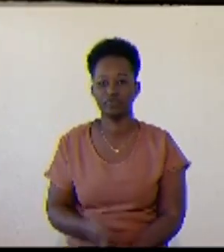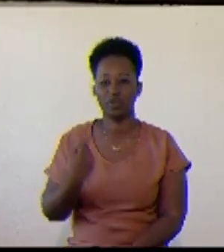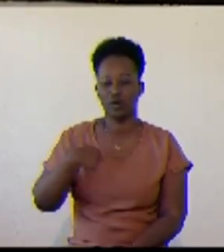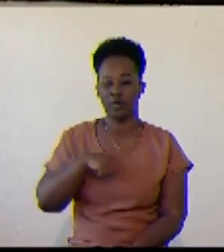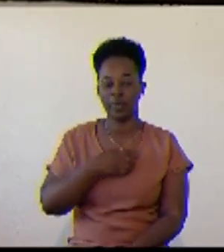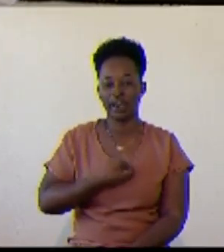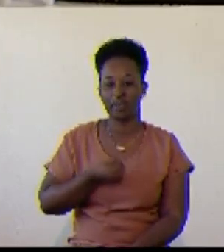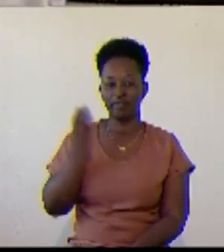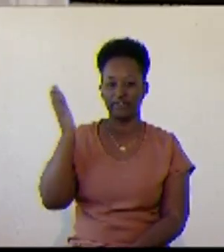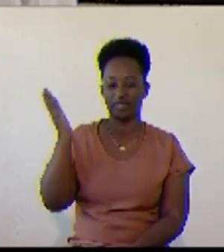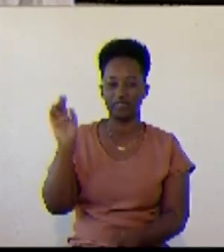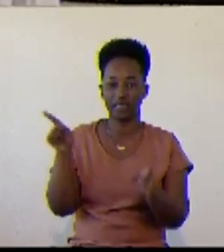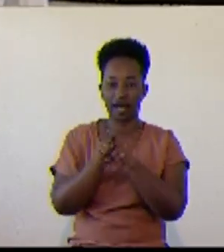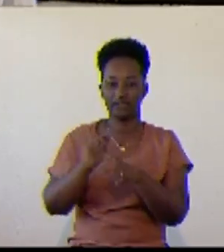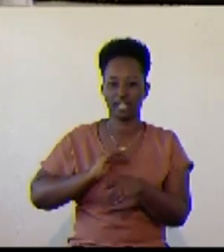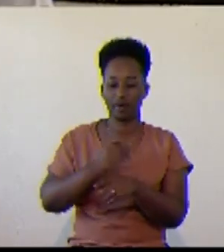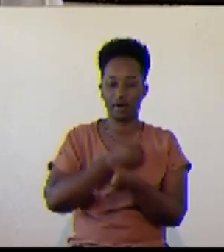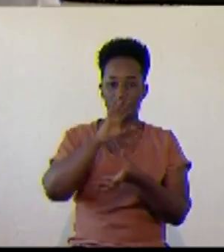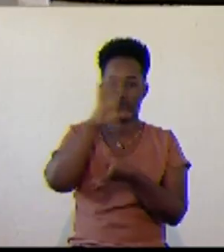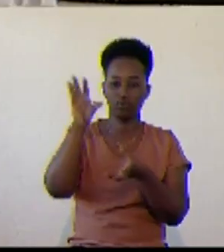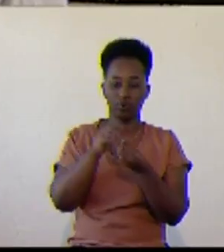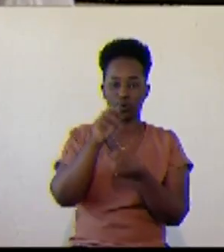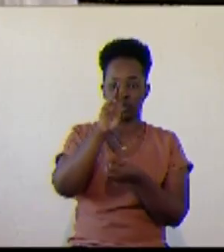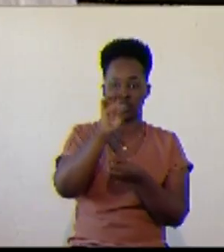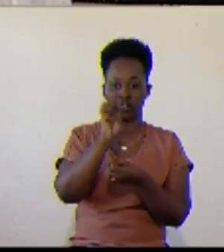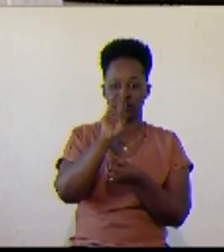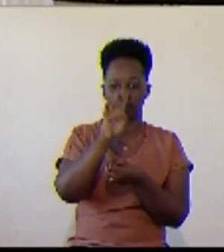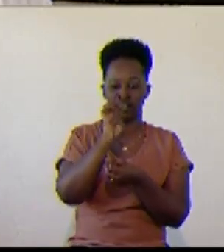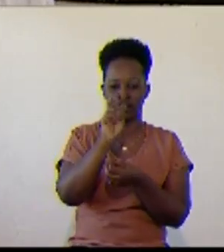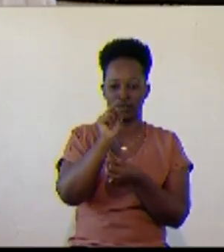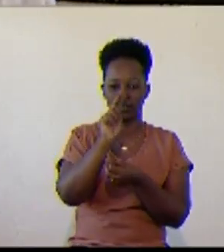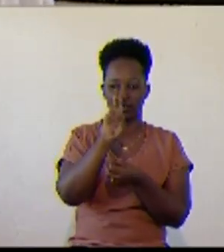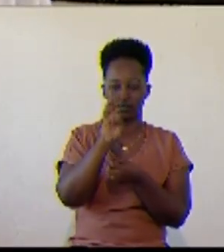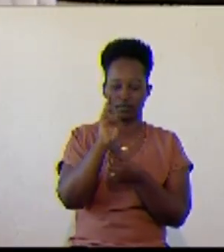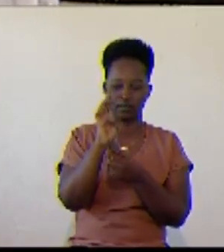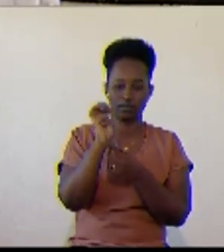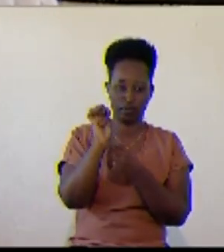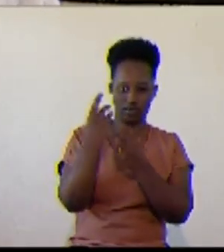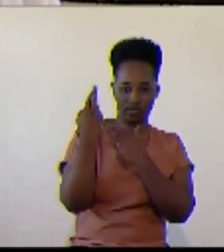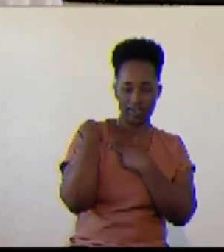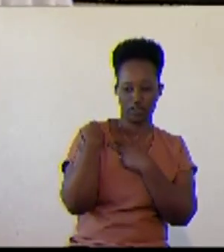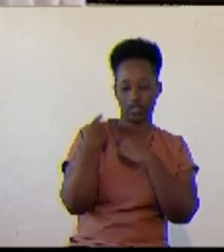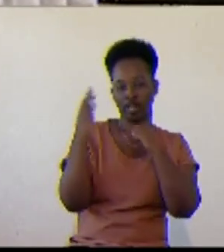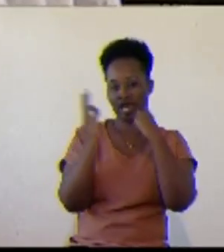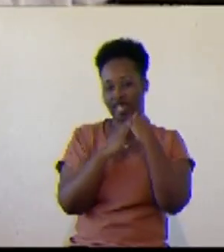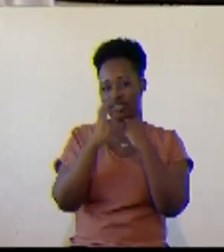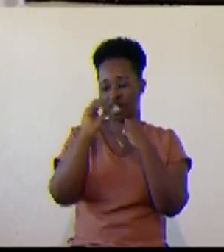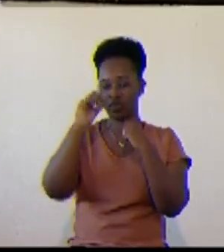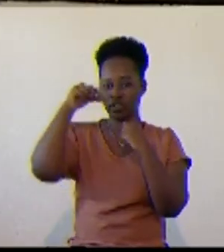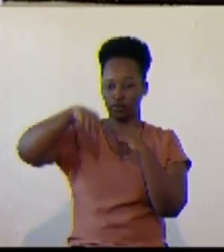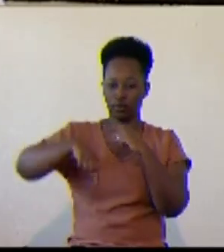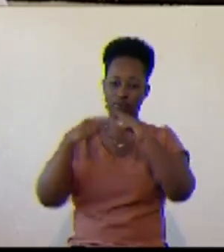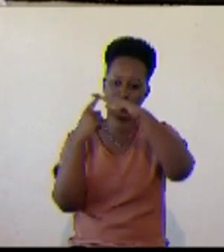this one as our total revenue function, 800 Q plus Q